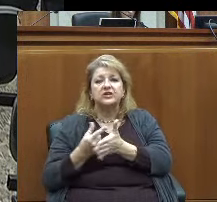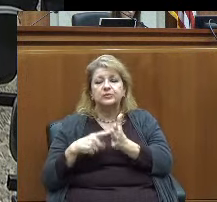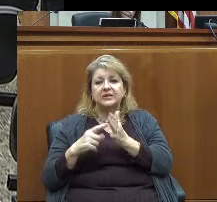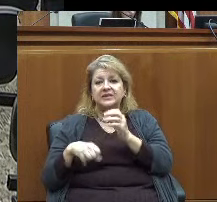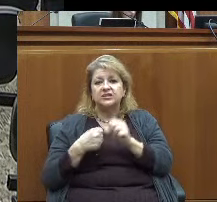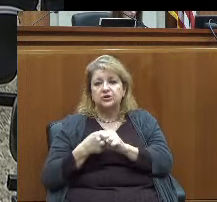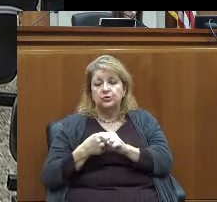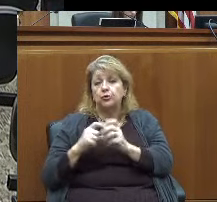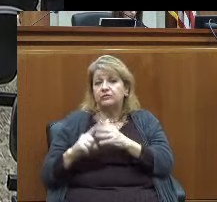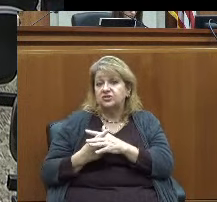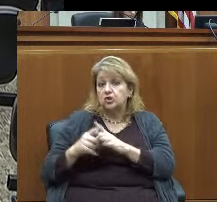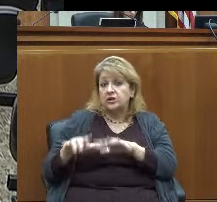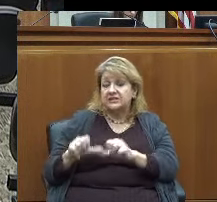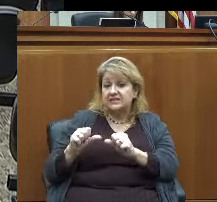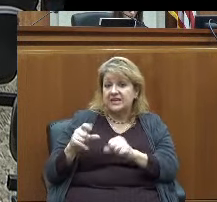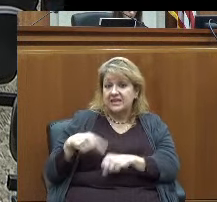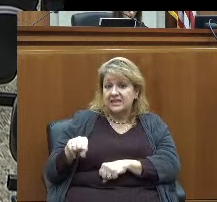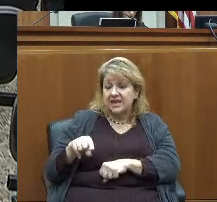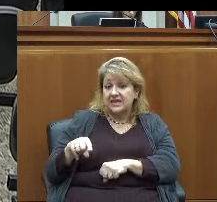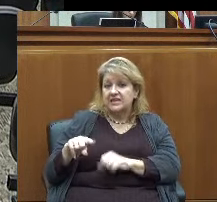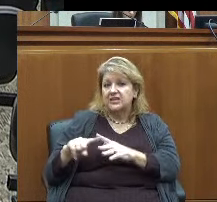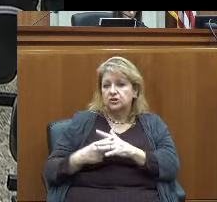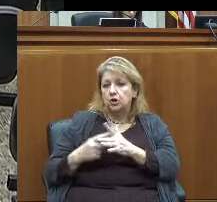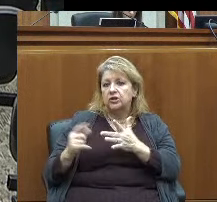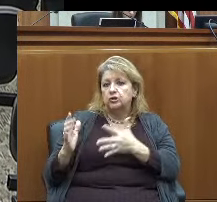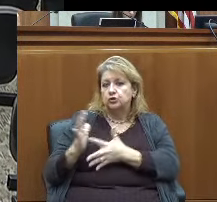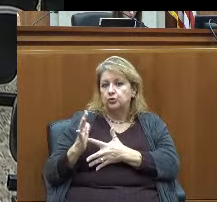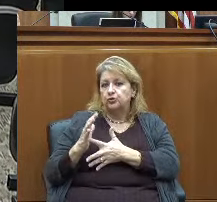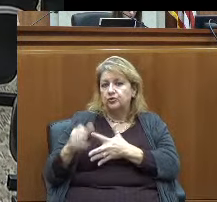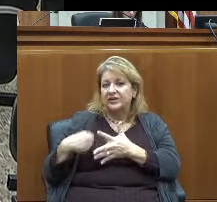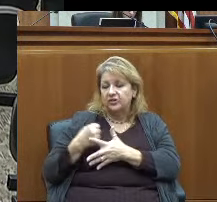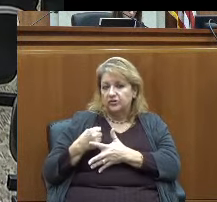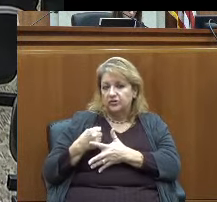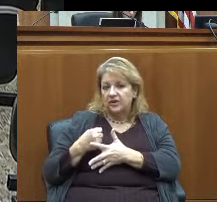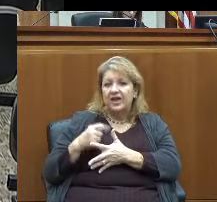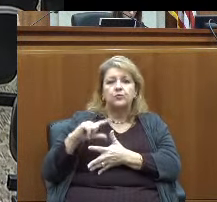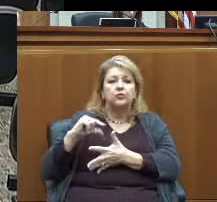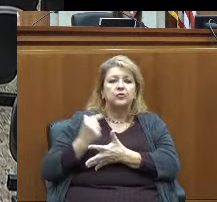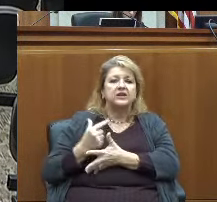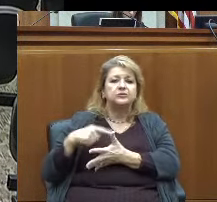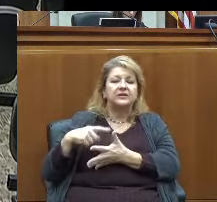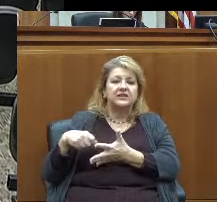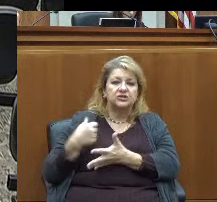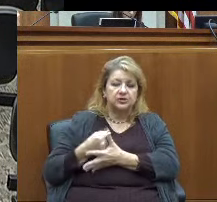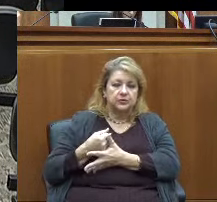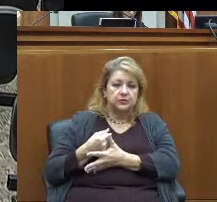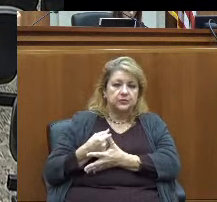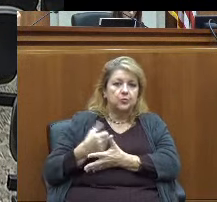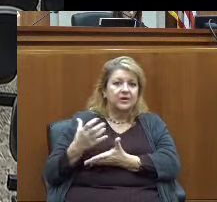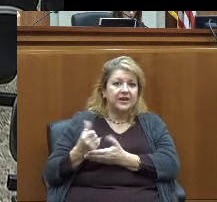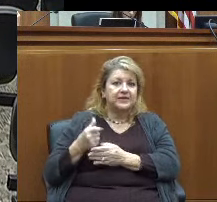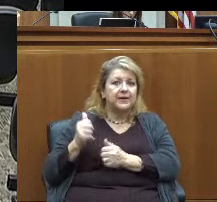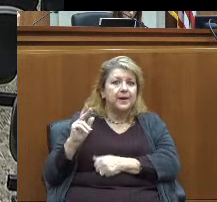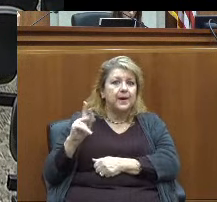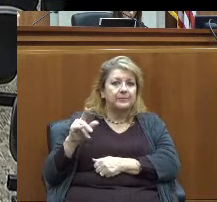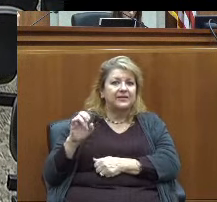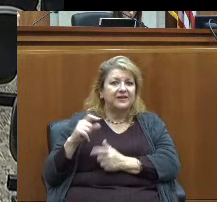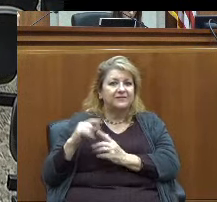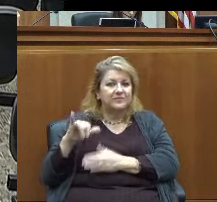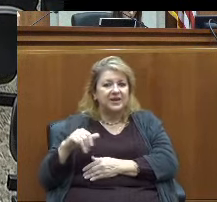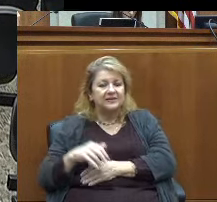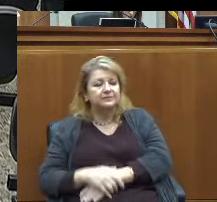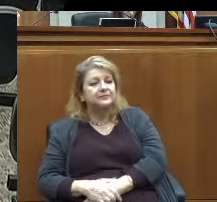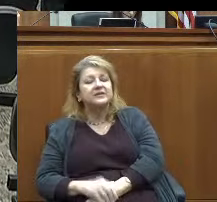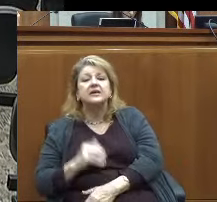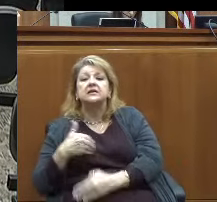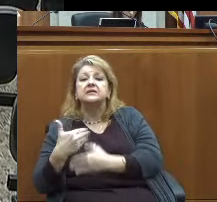this year who begin their junior year, and we'll have data on that as well. Okay, great. Look forward to hearing that. The next one,